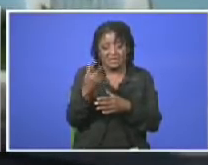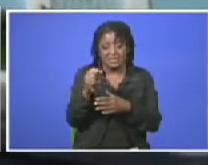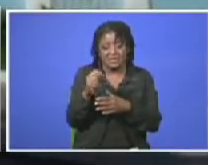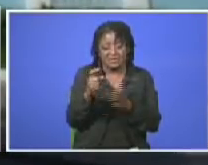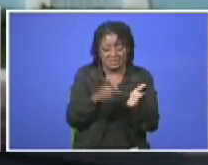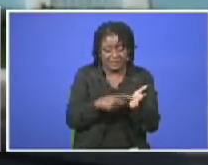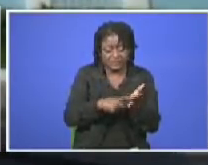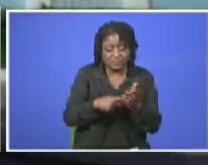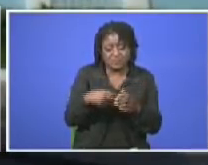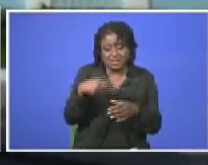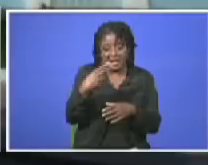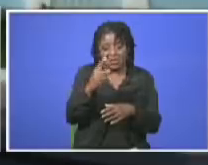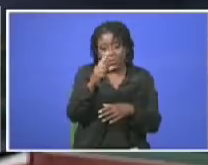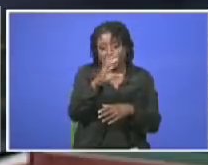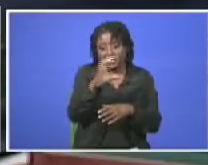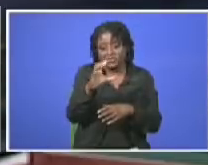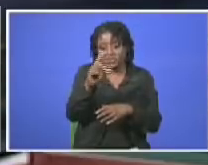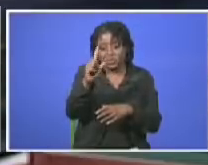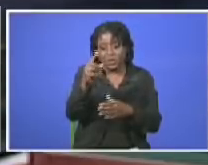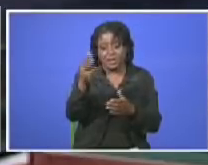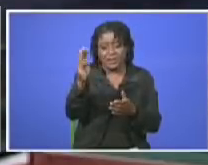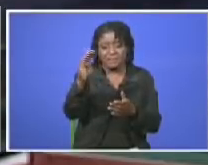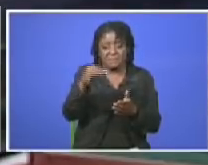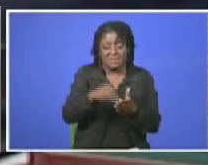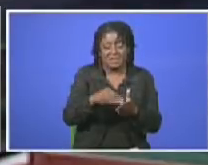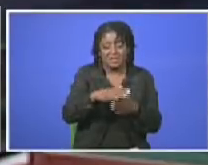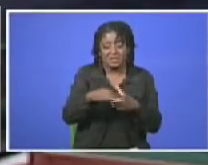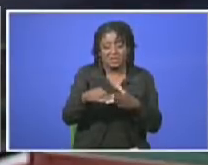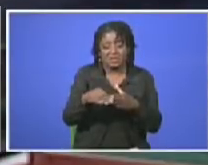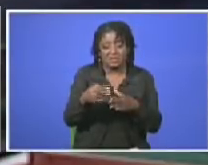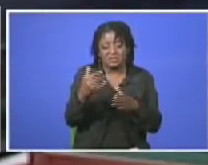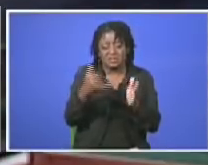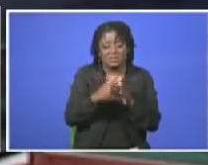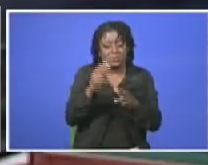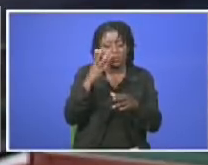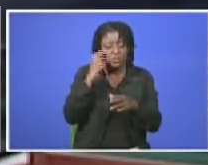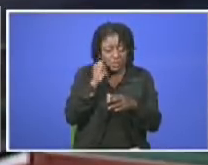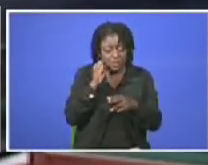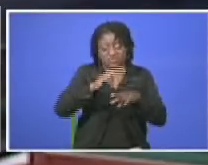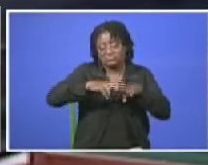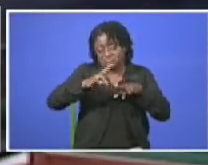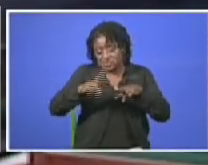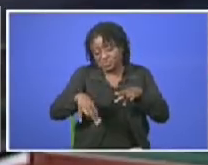of $101 million. It was brought down to a manageable level